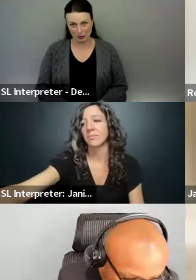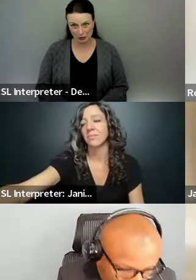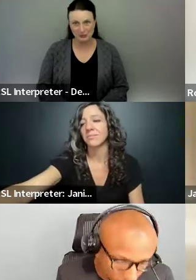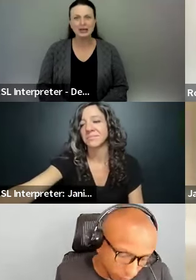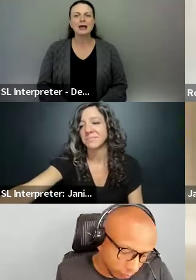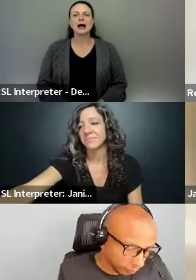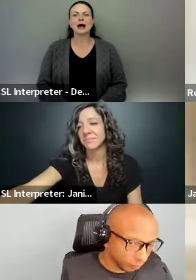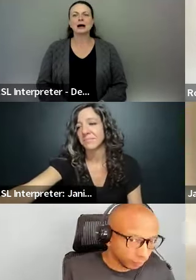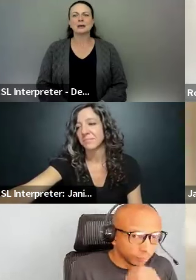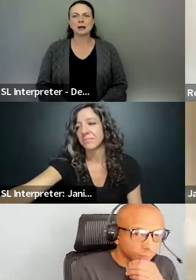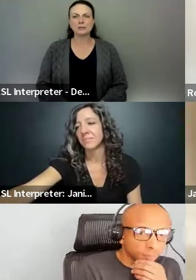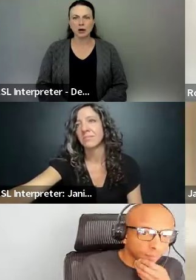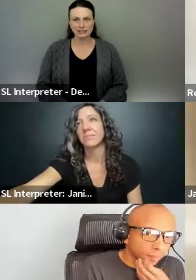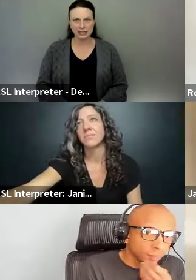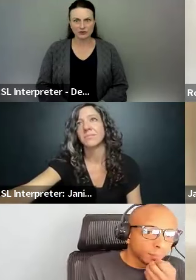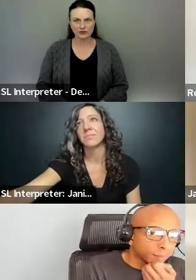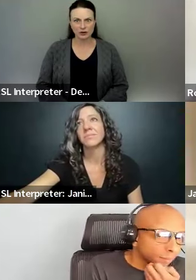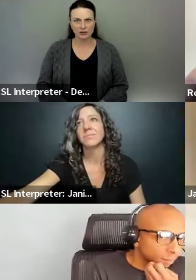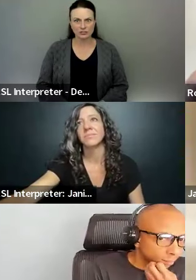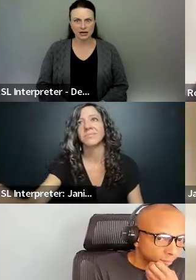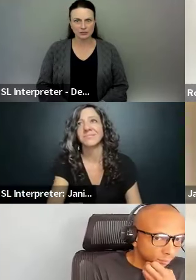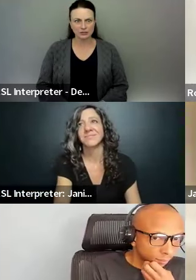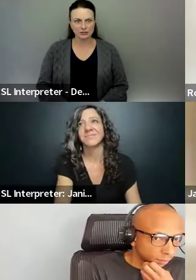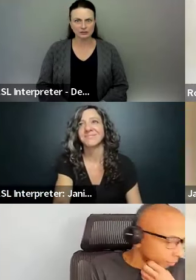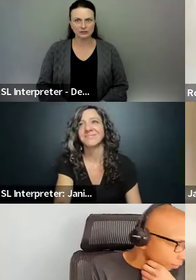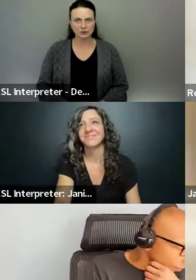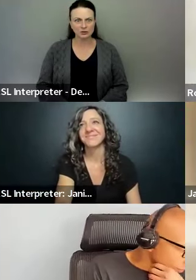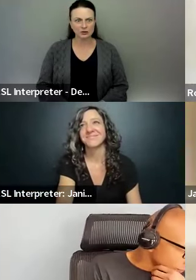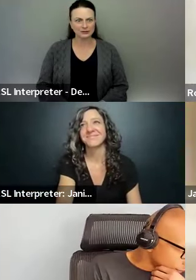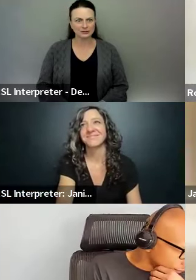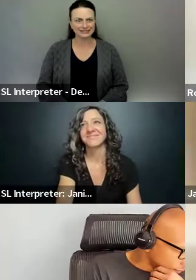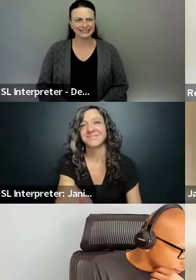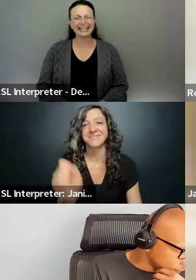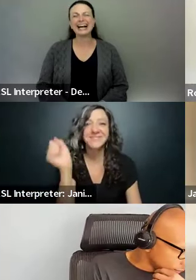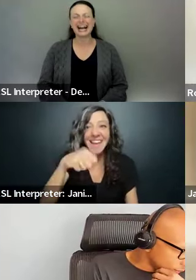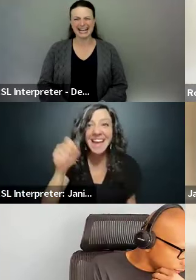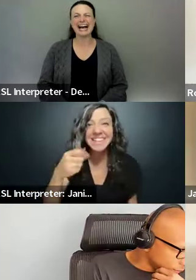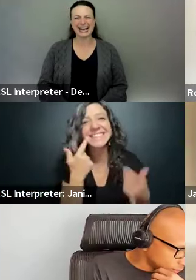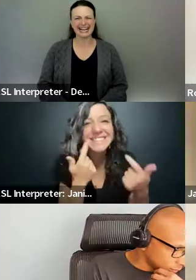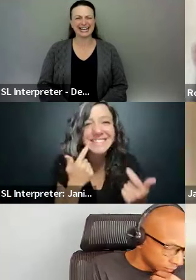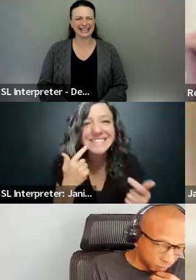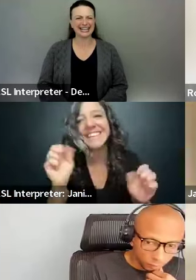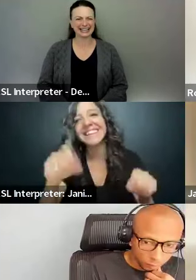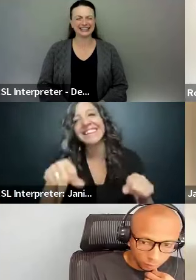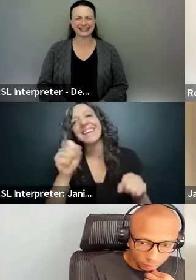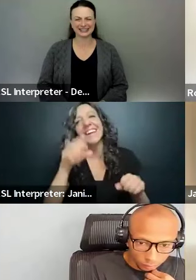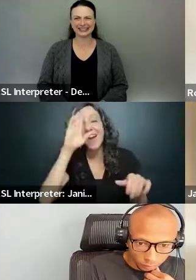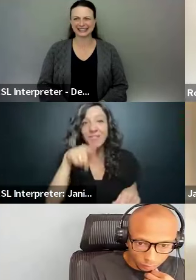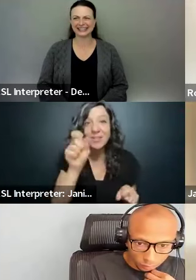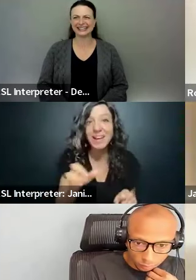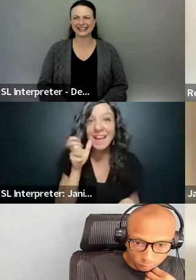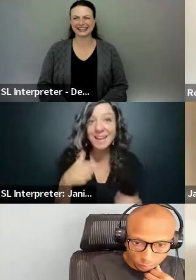Hearing Working Group. Bryce, have you figured out your sound or no? Yes. And hopefully you can hear me